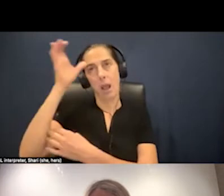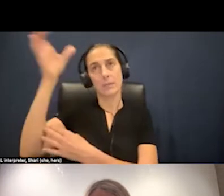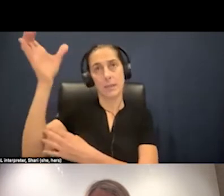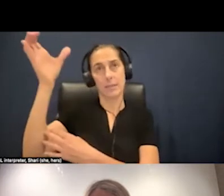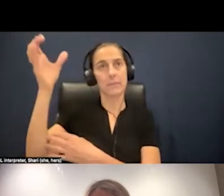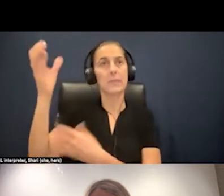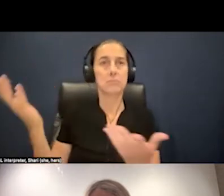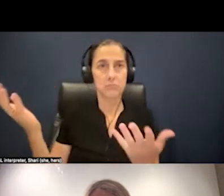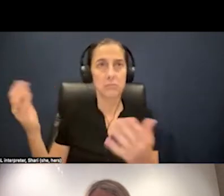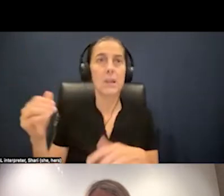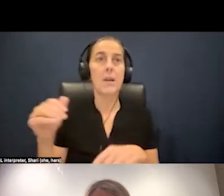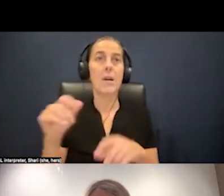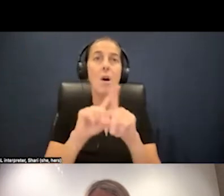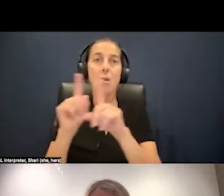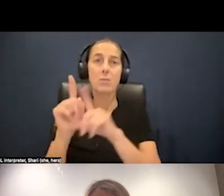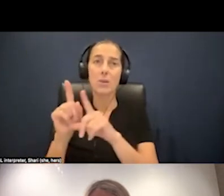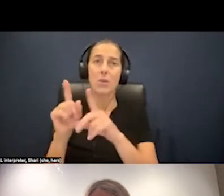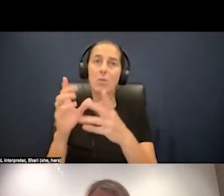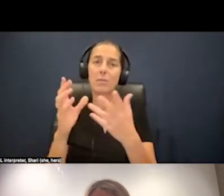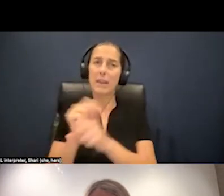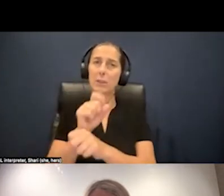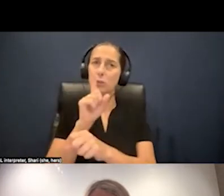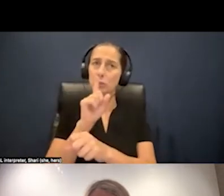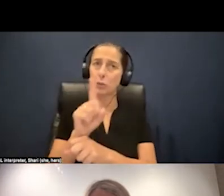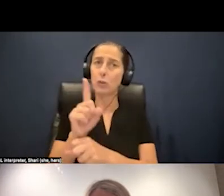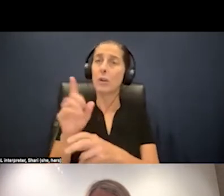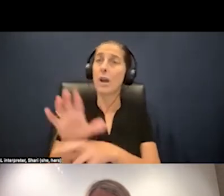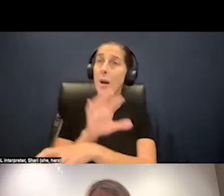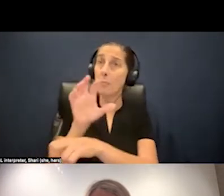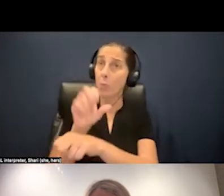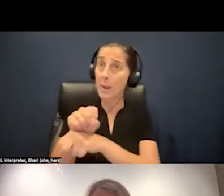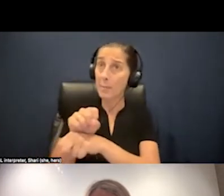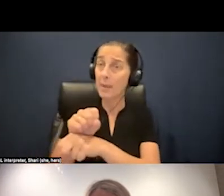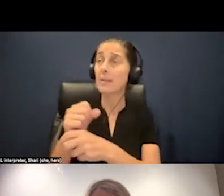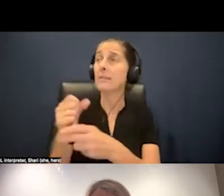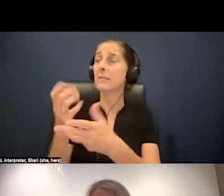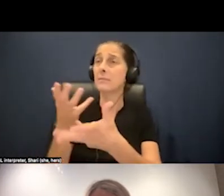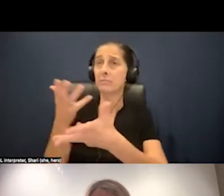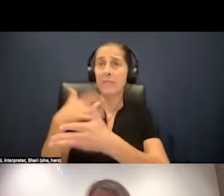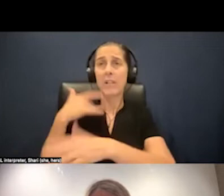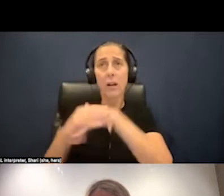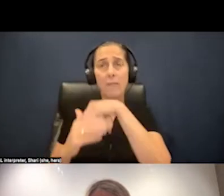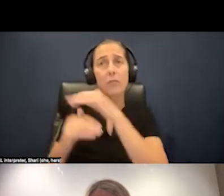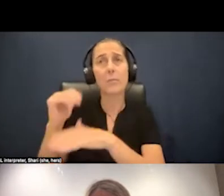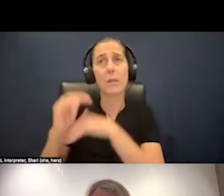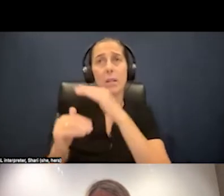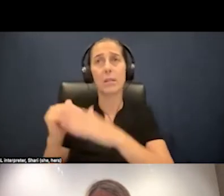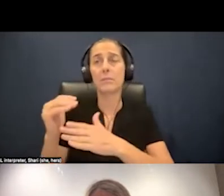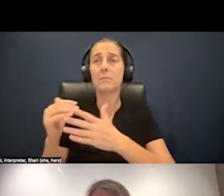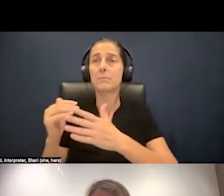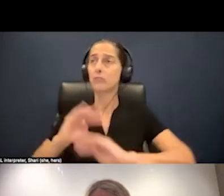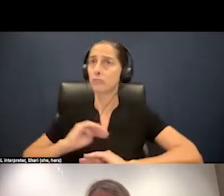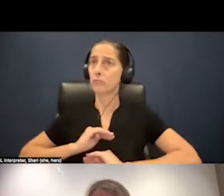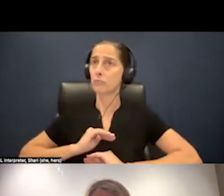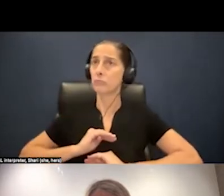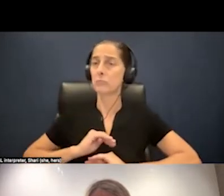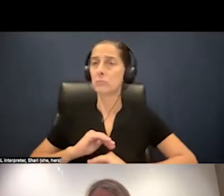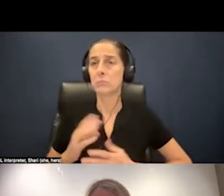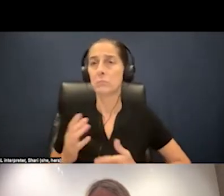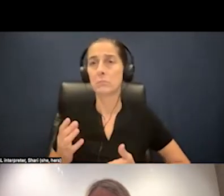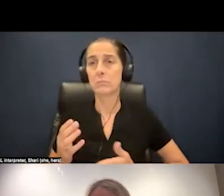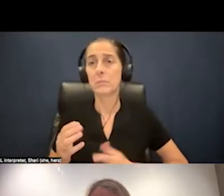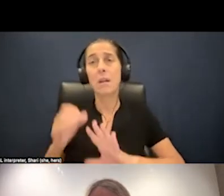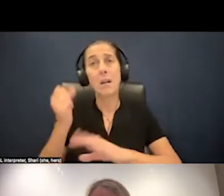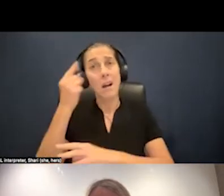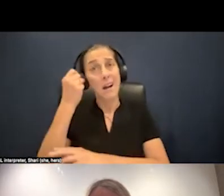in a way that feels as comfortable as possible, where you're able to get your needs met? It may not always feel like your buddy and